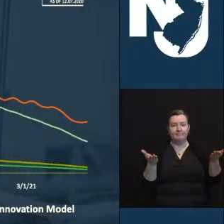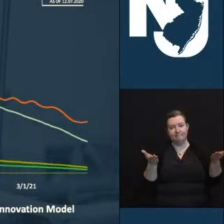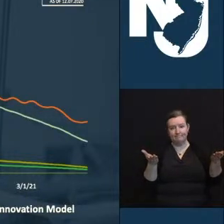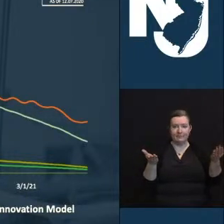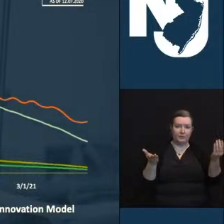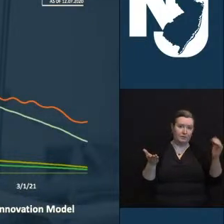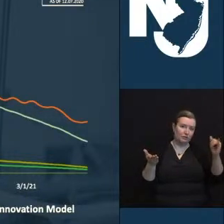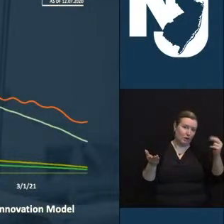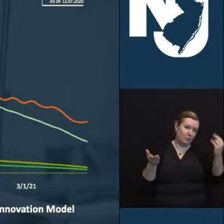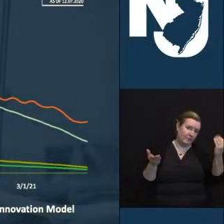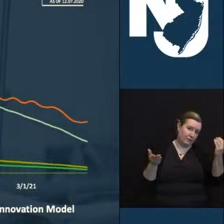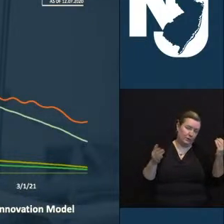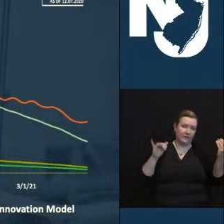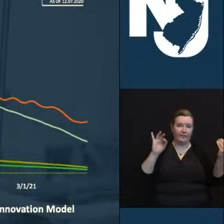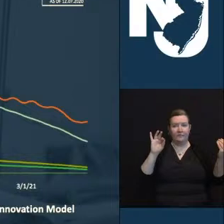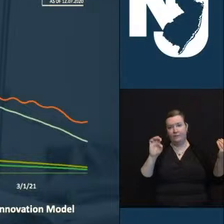Health,